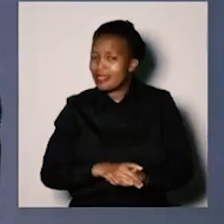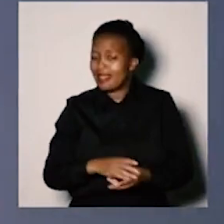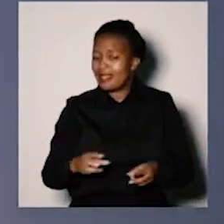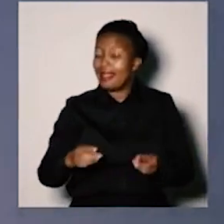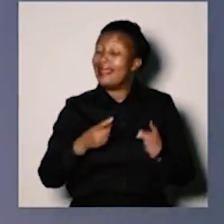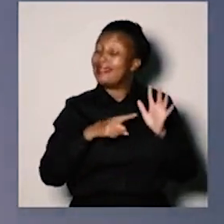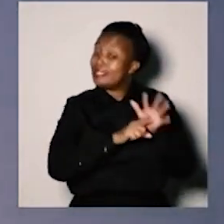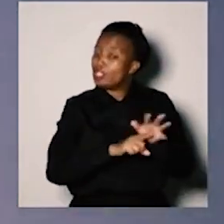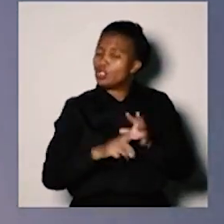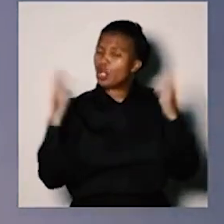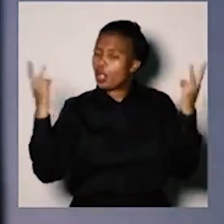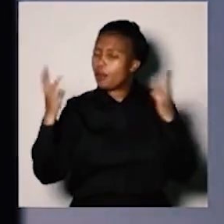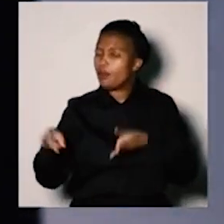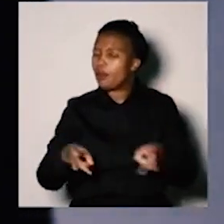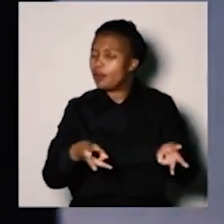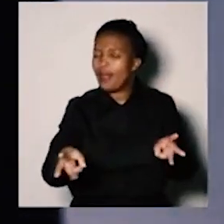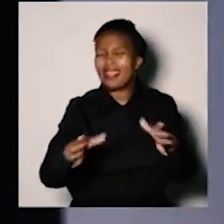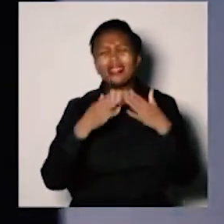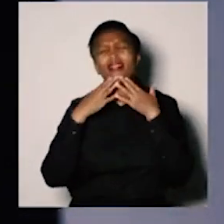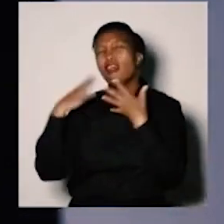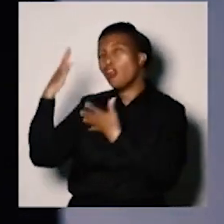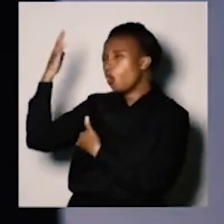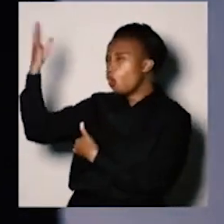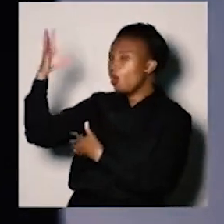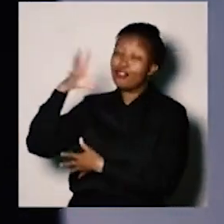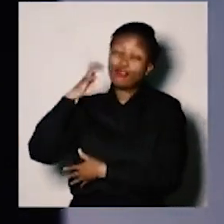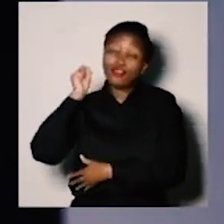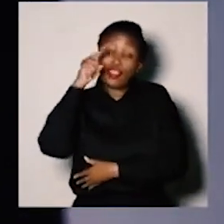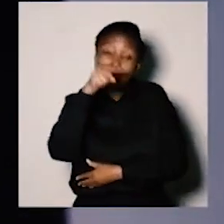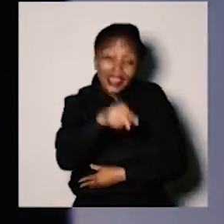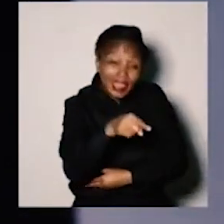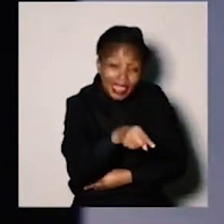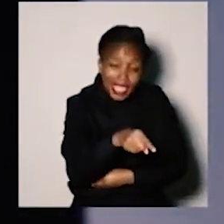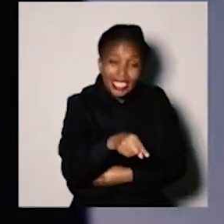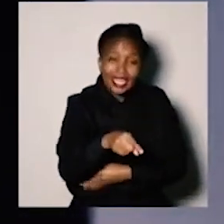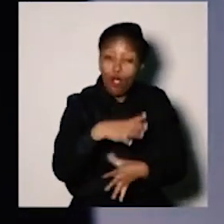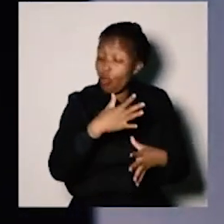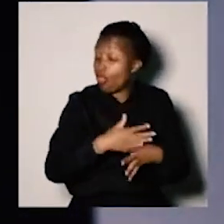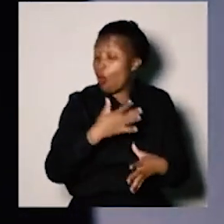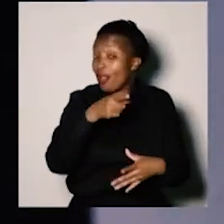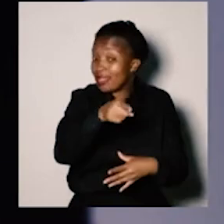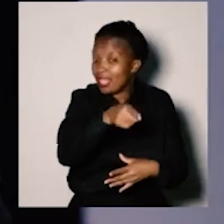receive Christ, thank God, the fruit of that, we will see it in heaven.